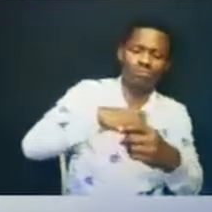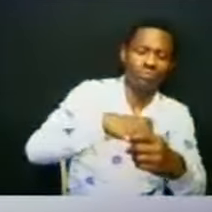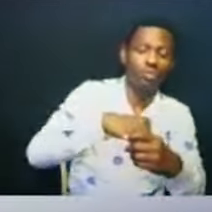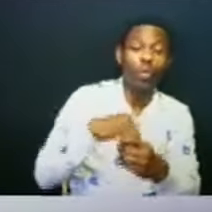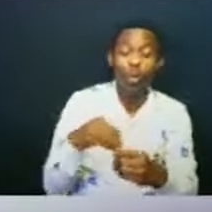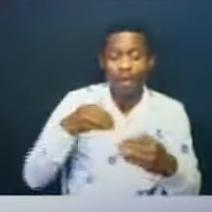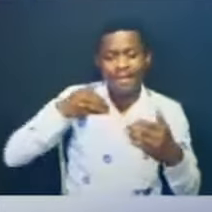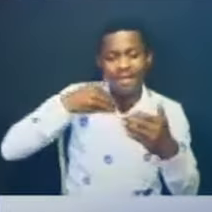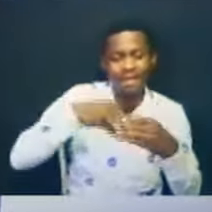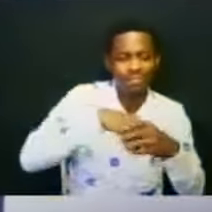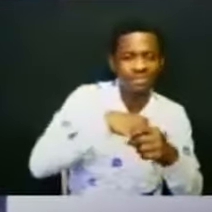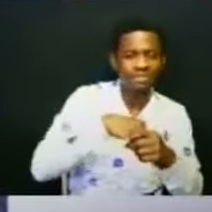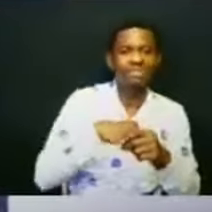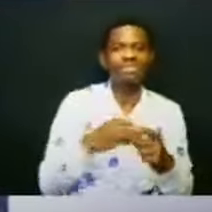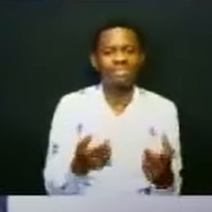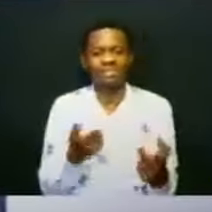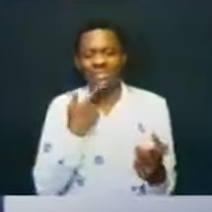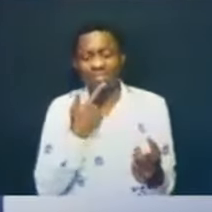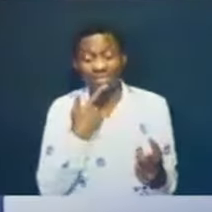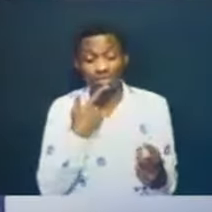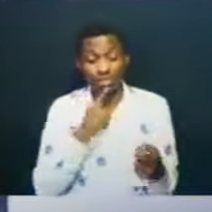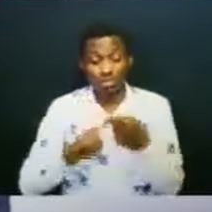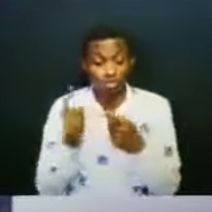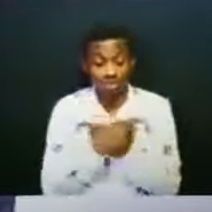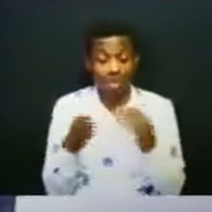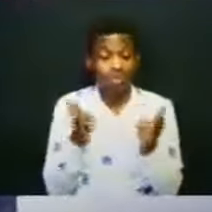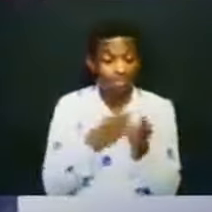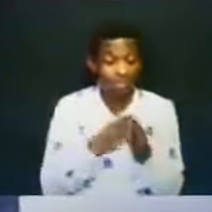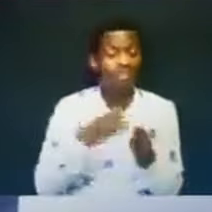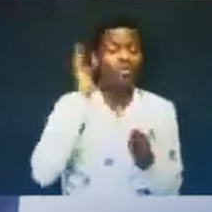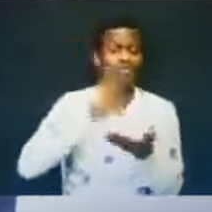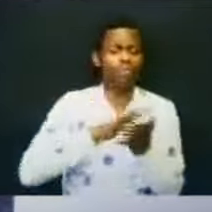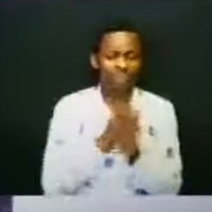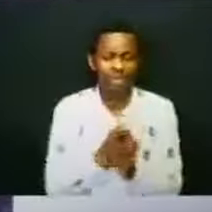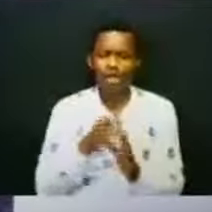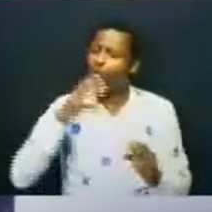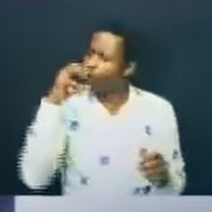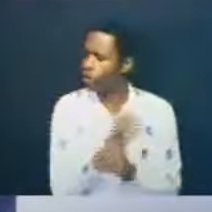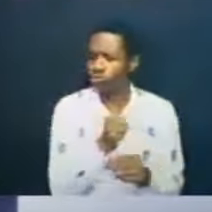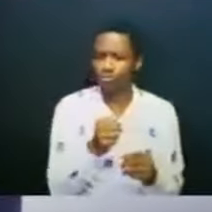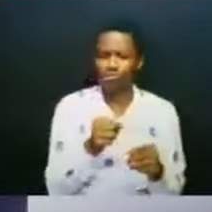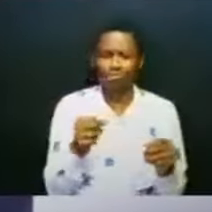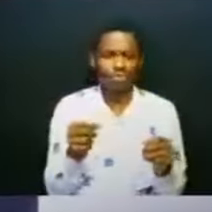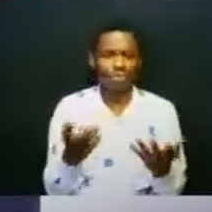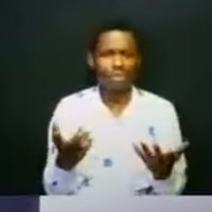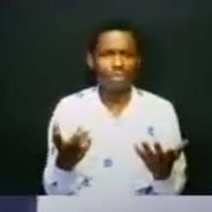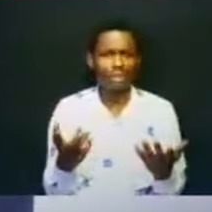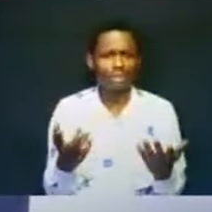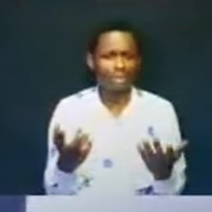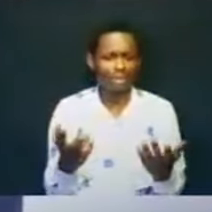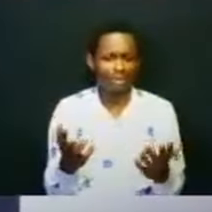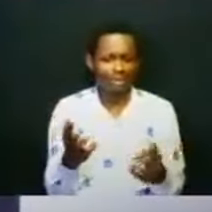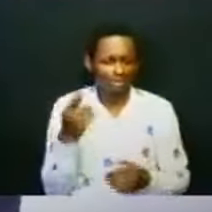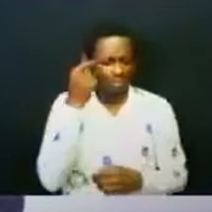comment that today the meeting is going to be very hot. My first meeting. So it's going to be very hot. What is